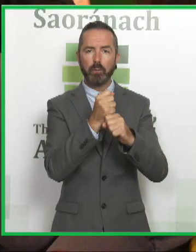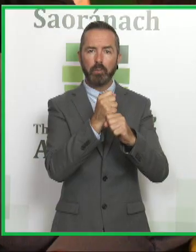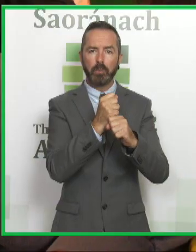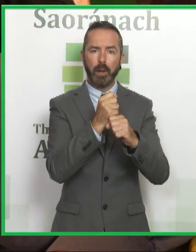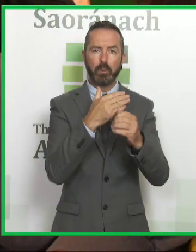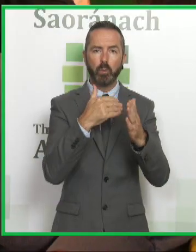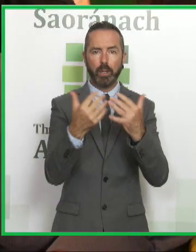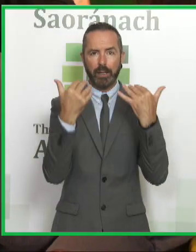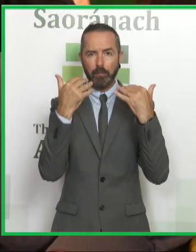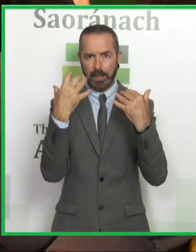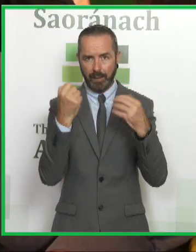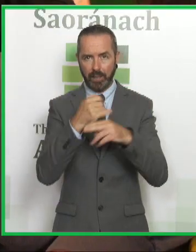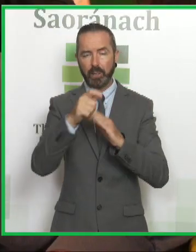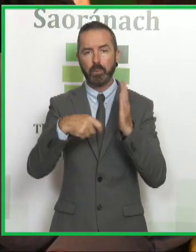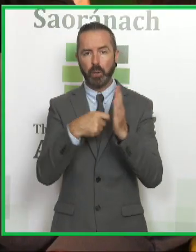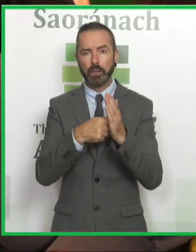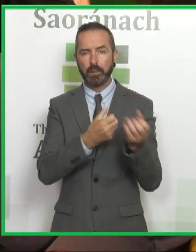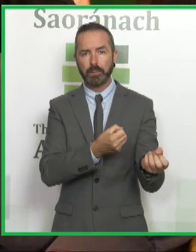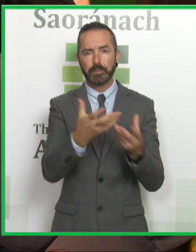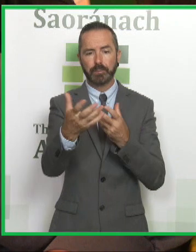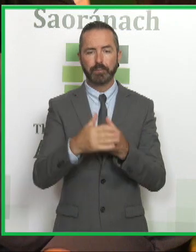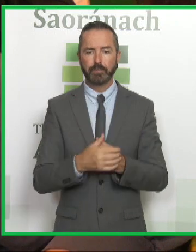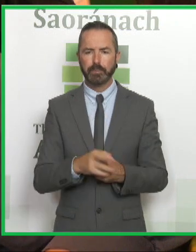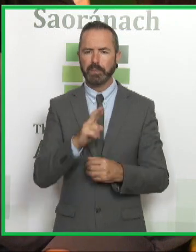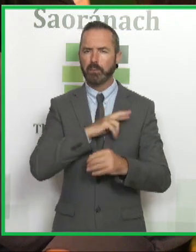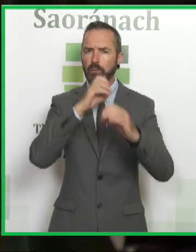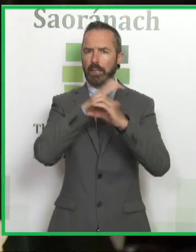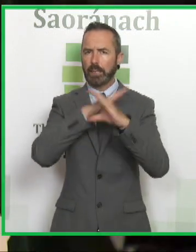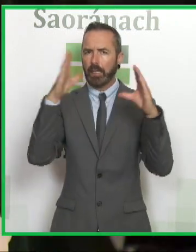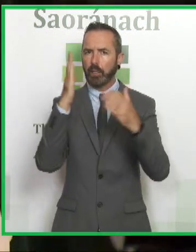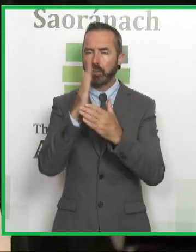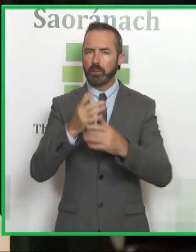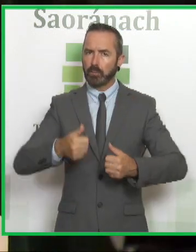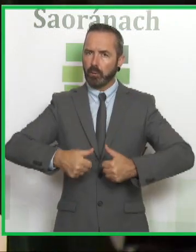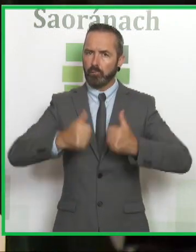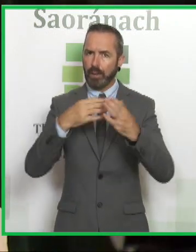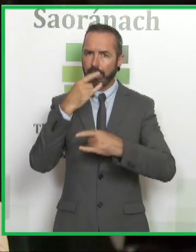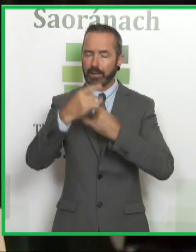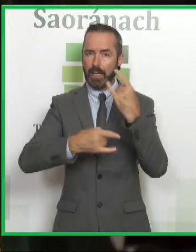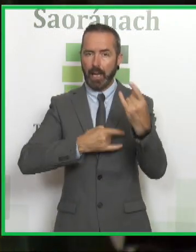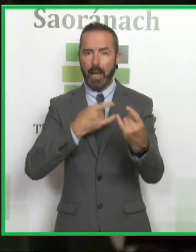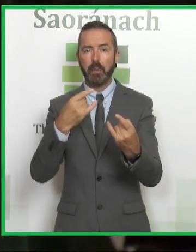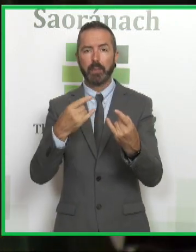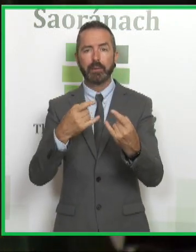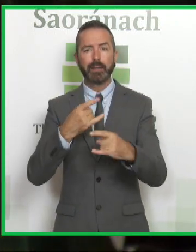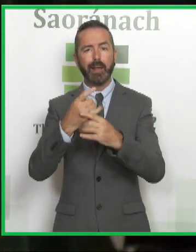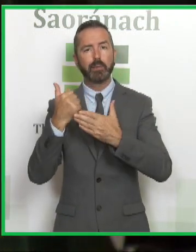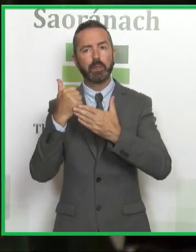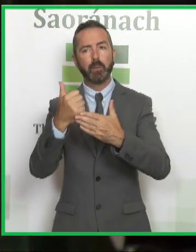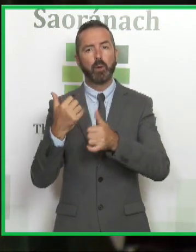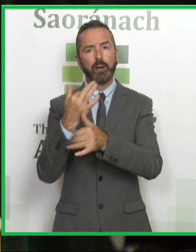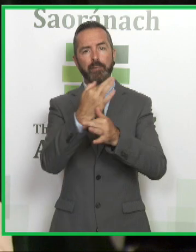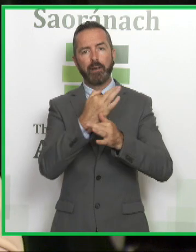on the project, and it became really clear that there was some really great stuff happening to support families